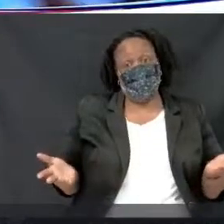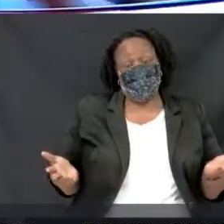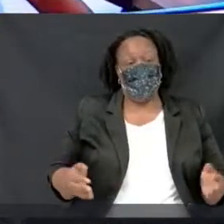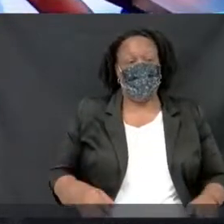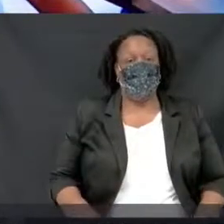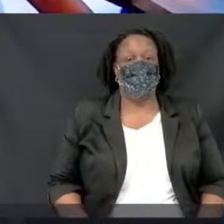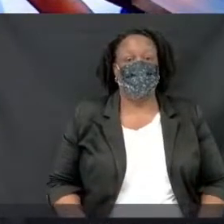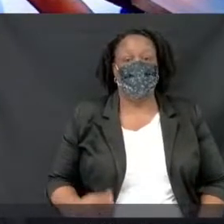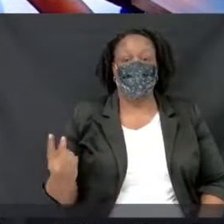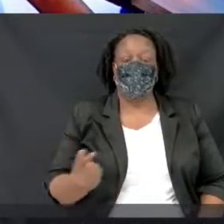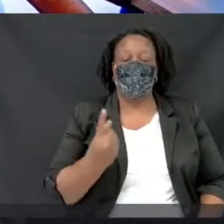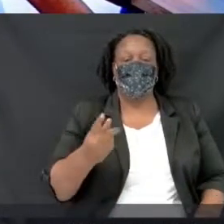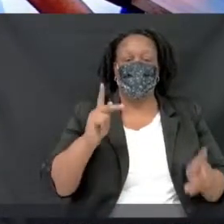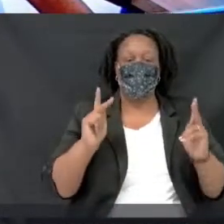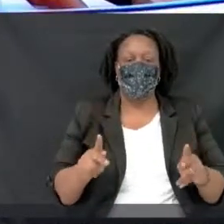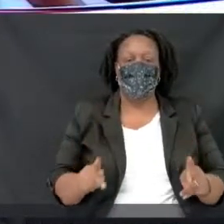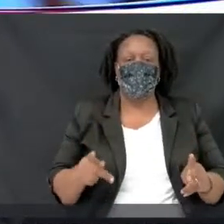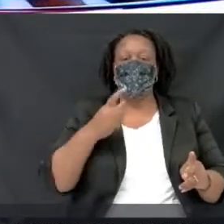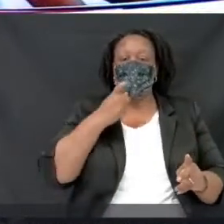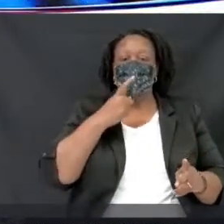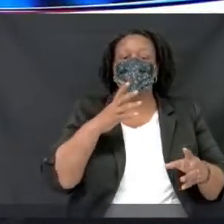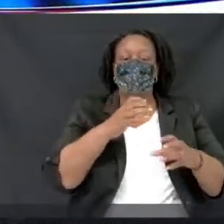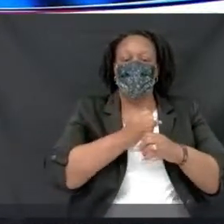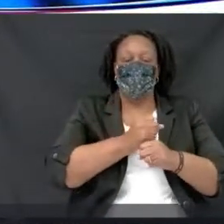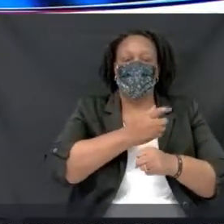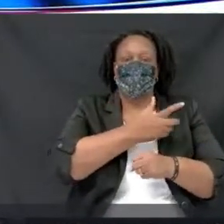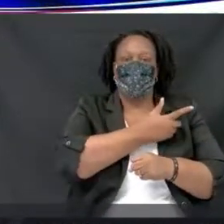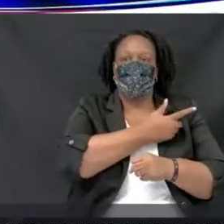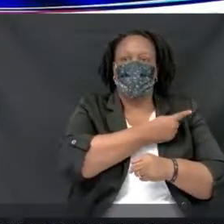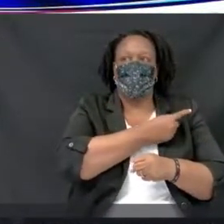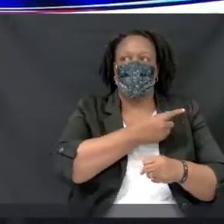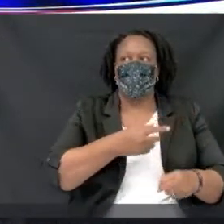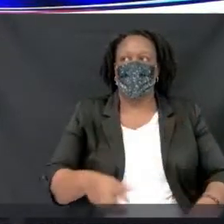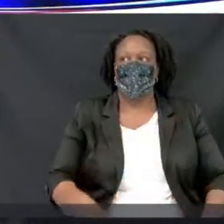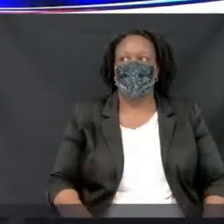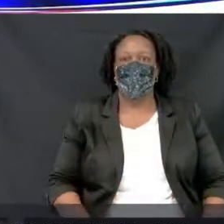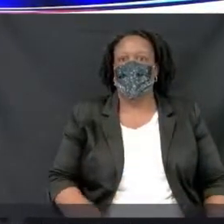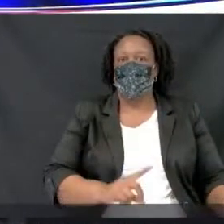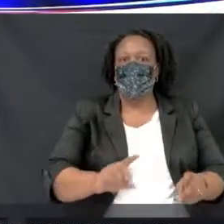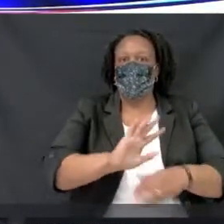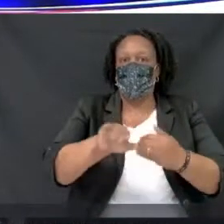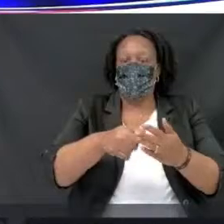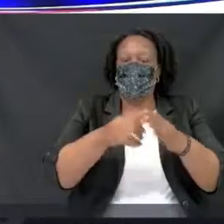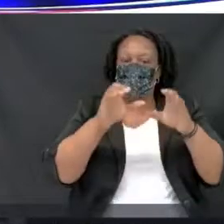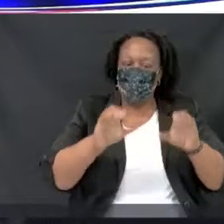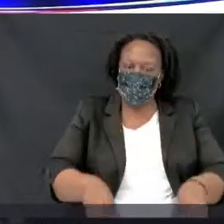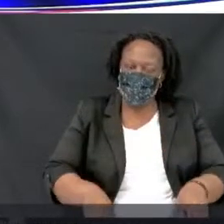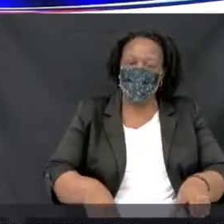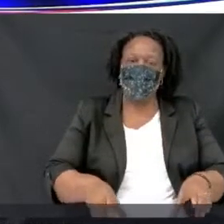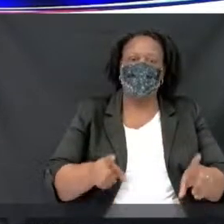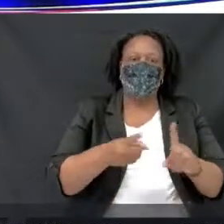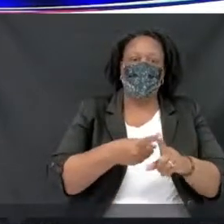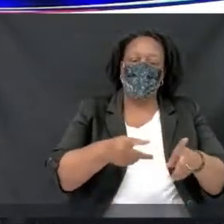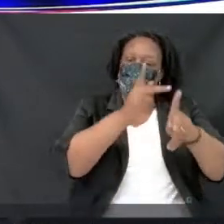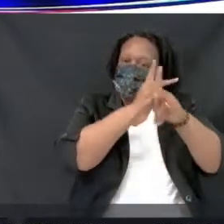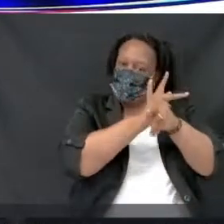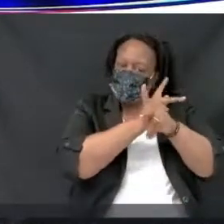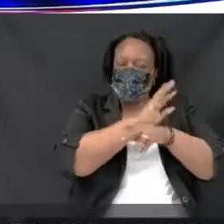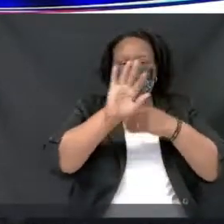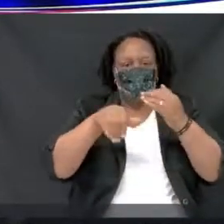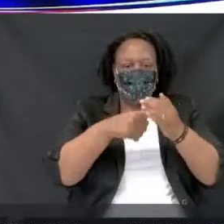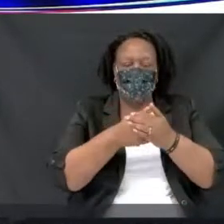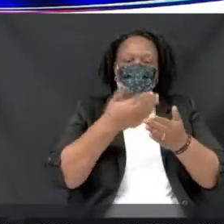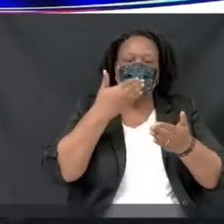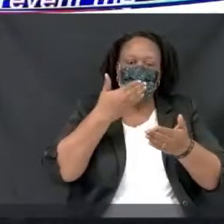to be vigilant and cautious, and to do all to protect the gains that we have achieved so far. As we go into